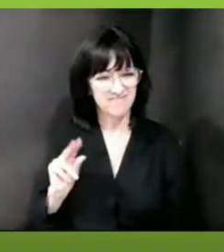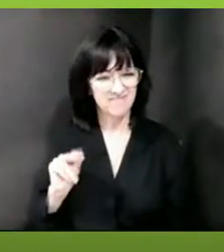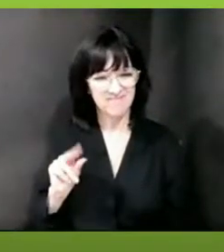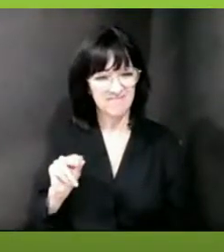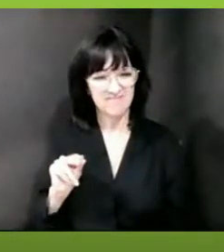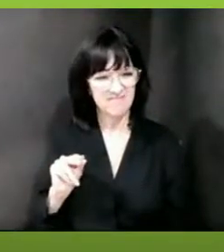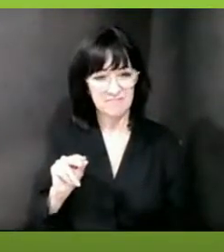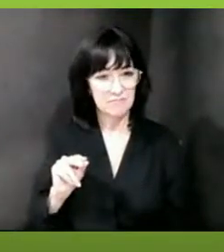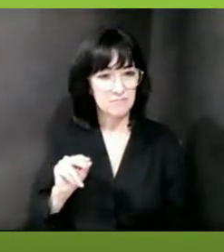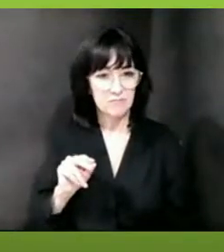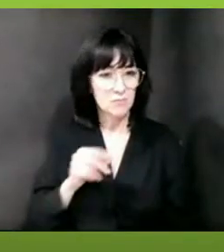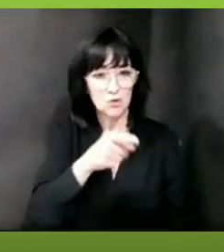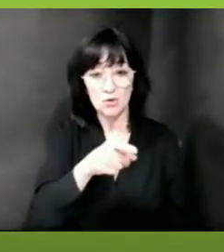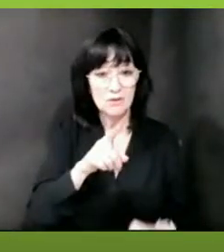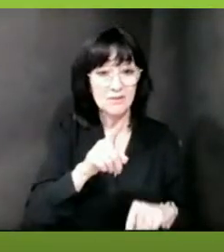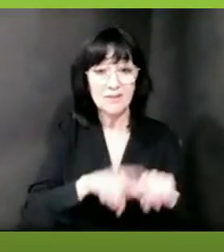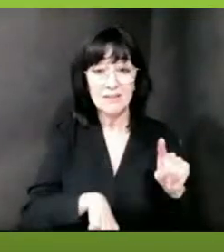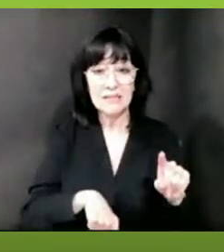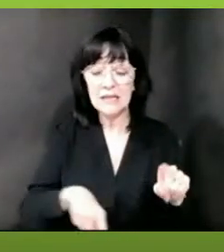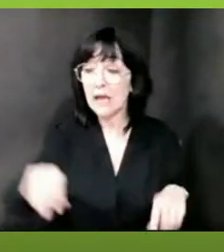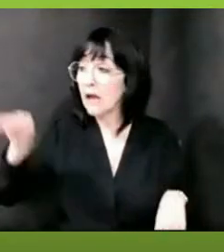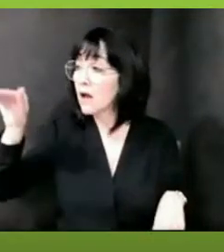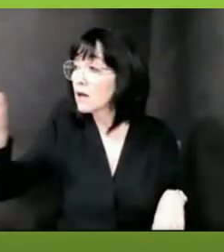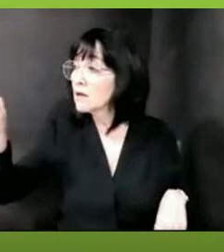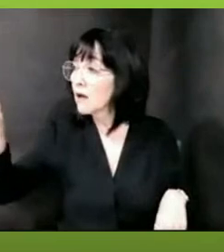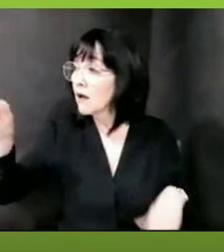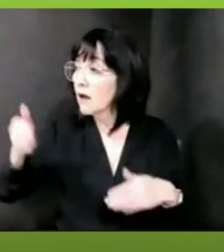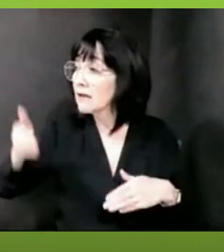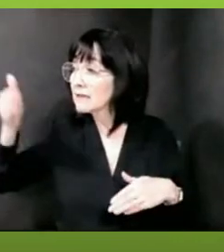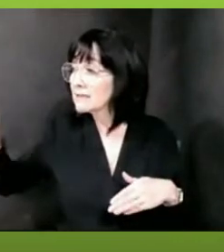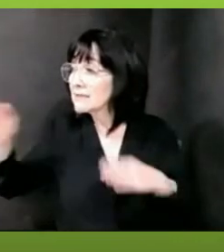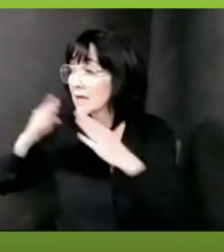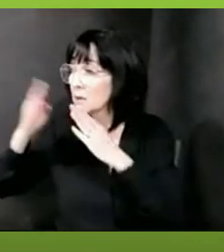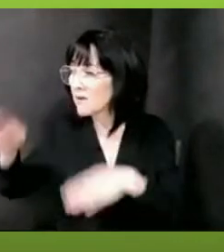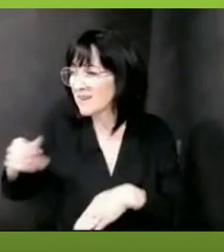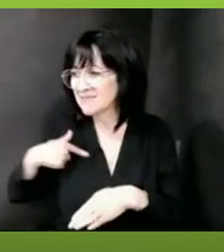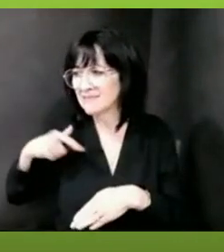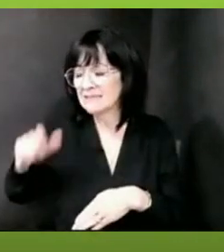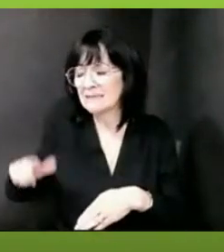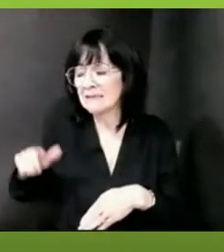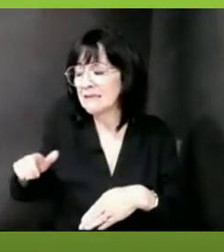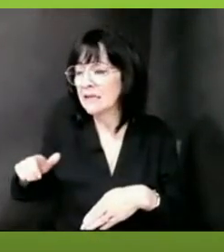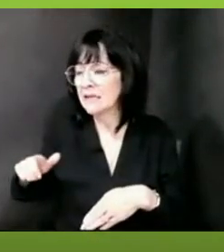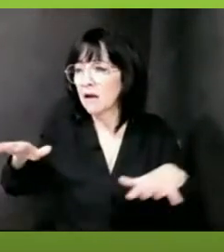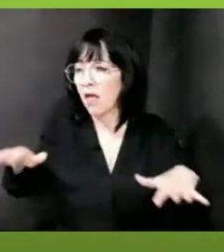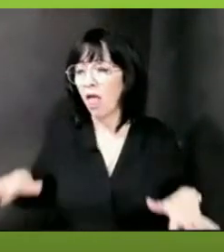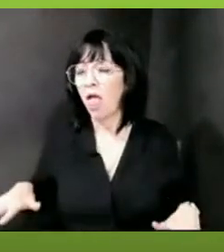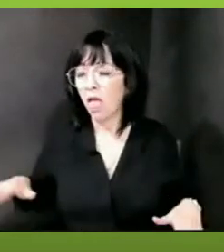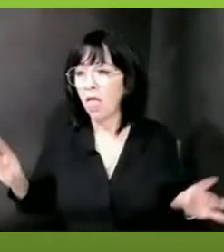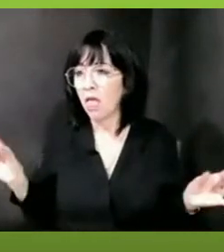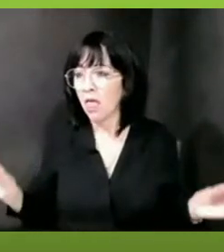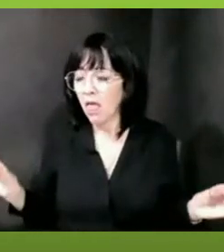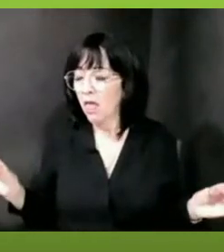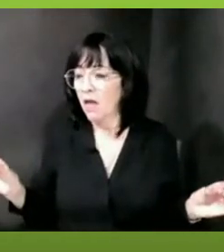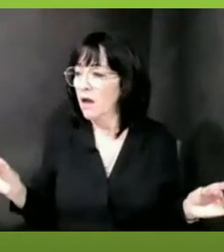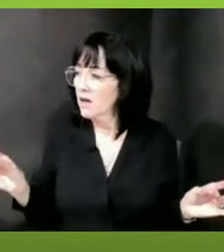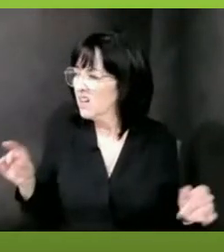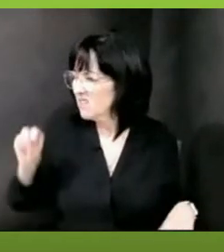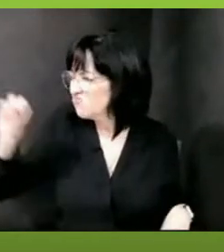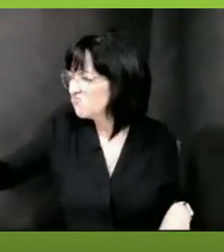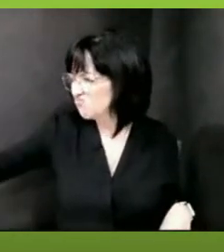your kids off at the neighbor's house so you can have an hour to yourself. You can't just get a babysitter and go